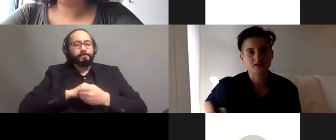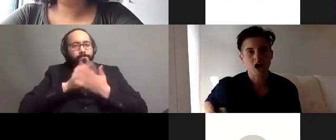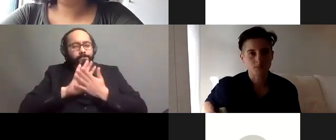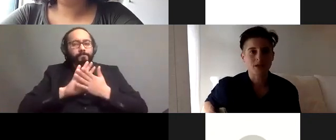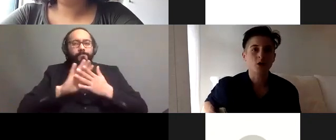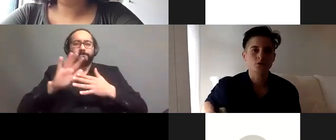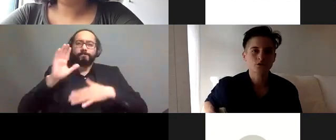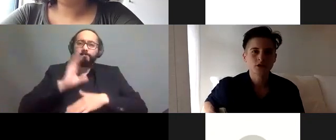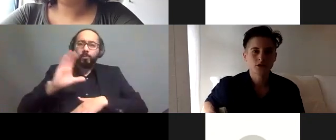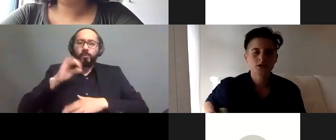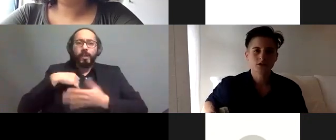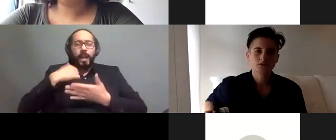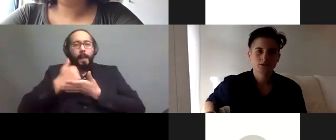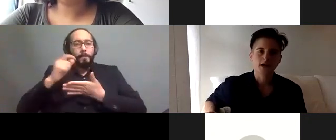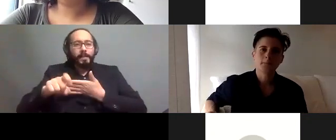needed on my own.